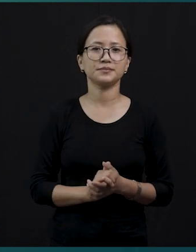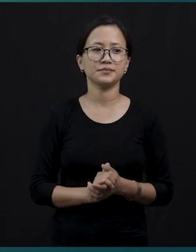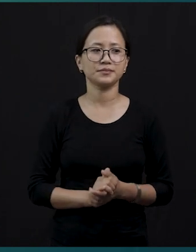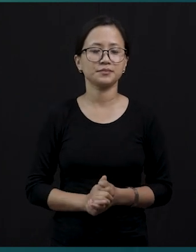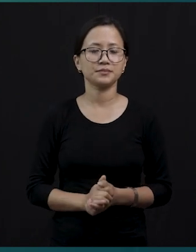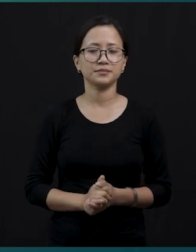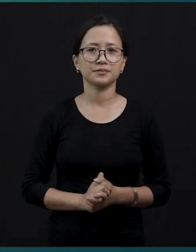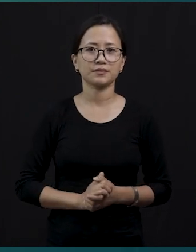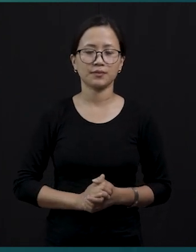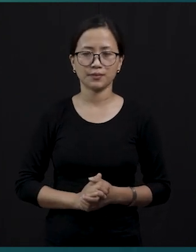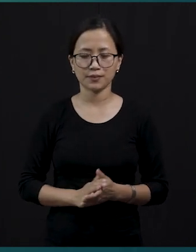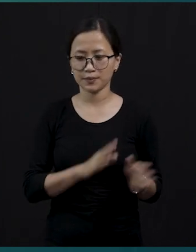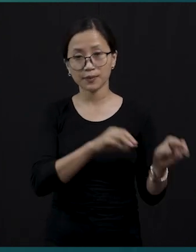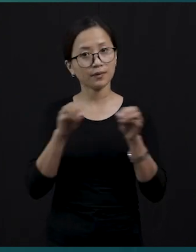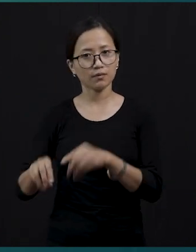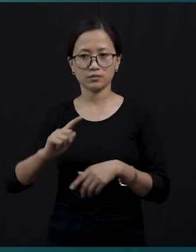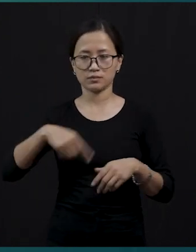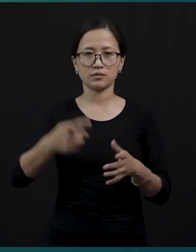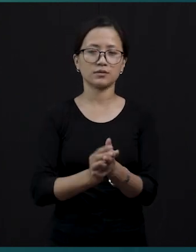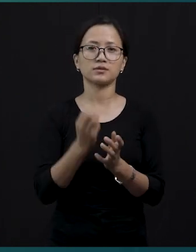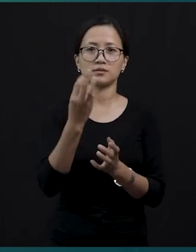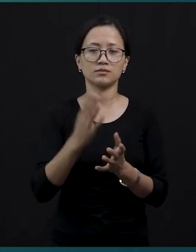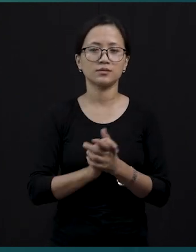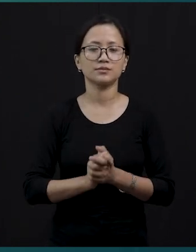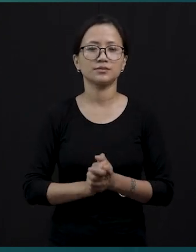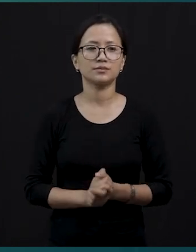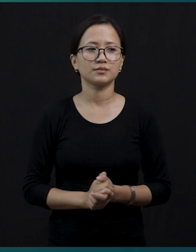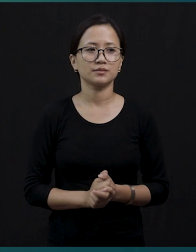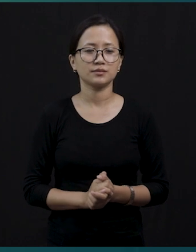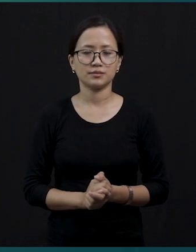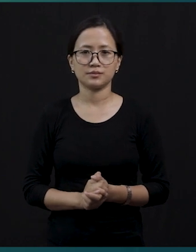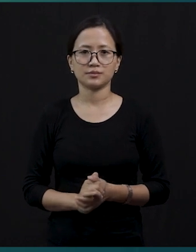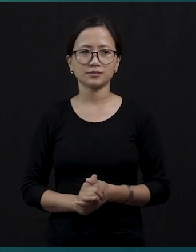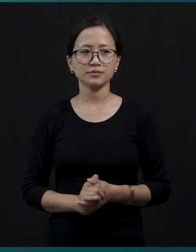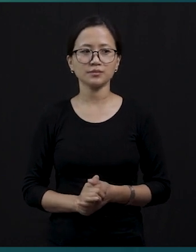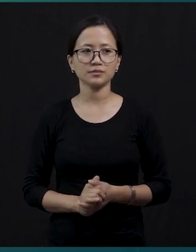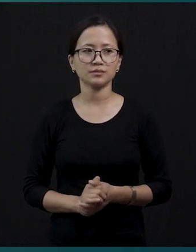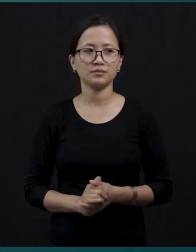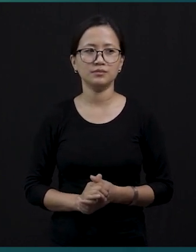916, right? Let's move to the next number. That is,